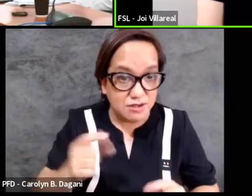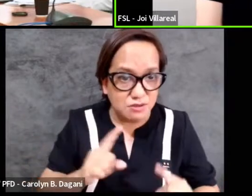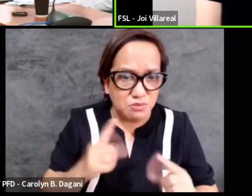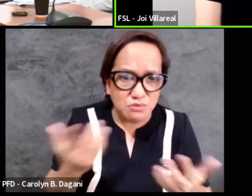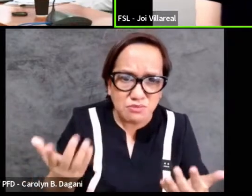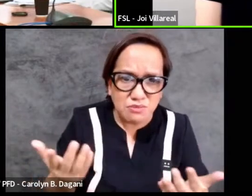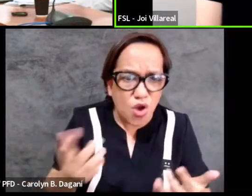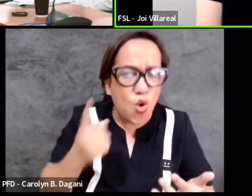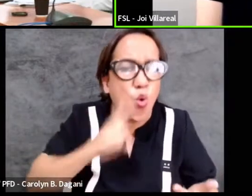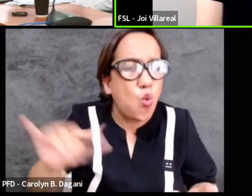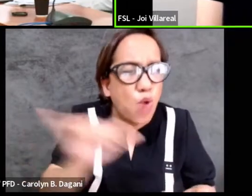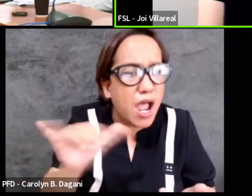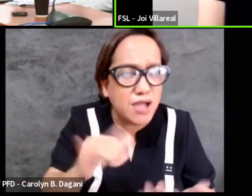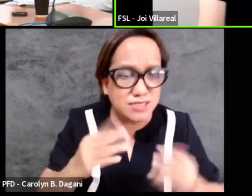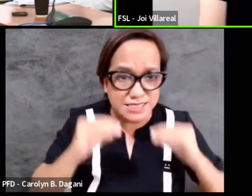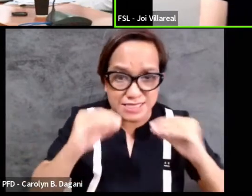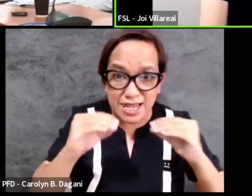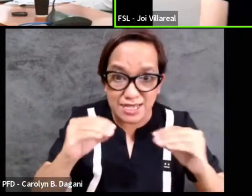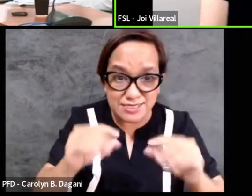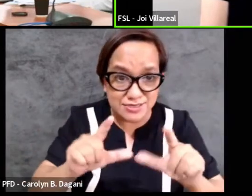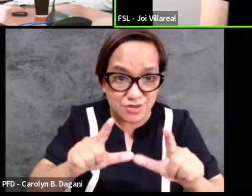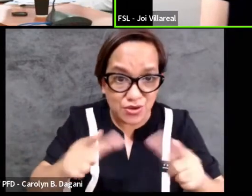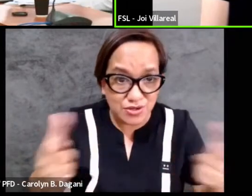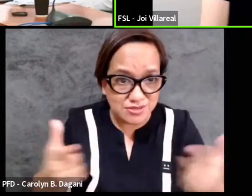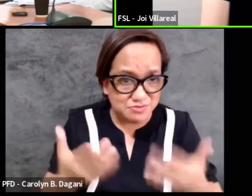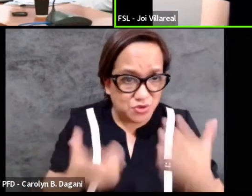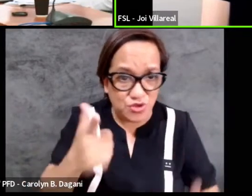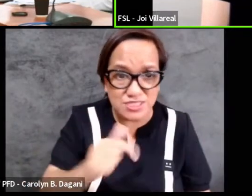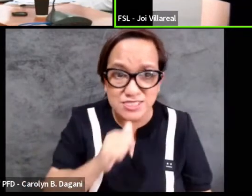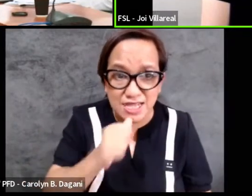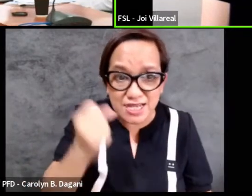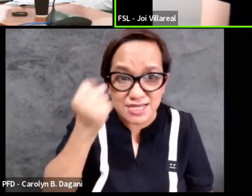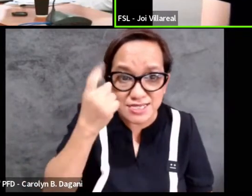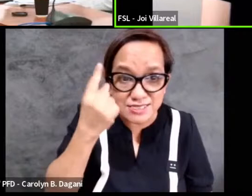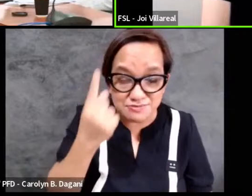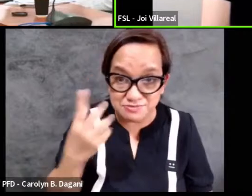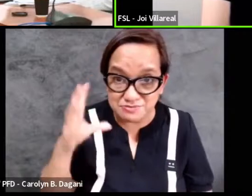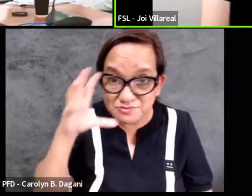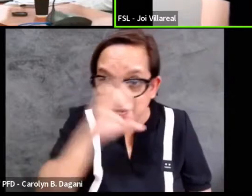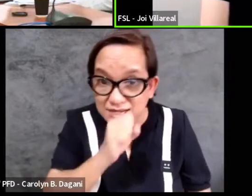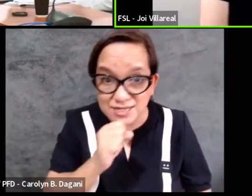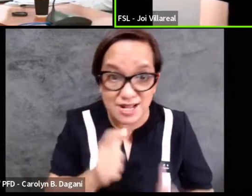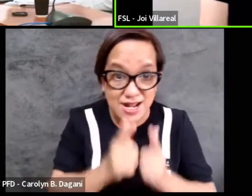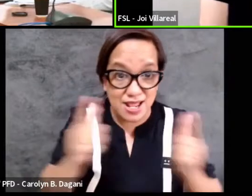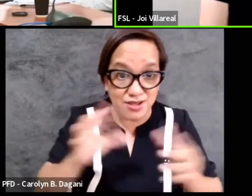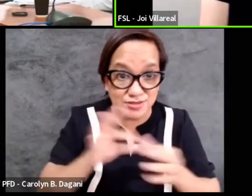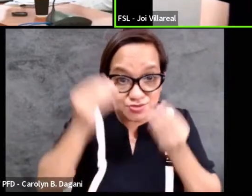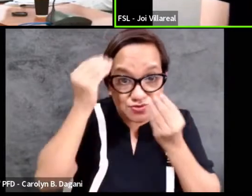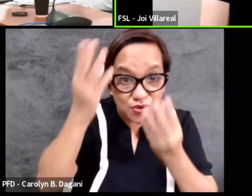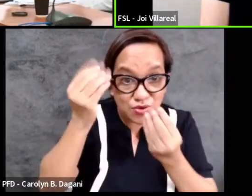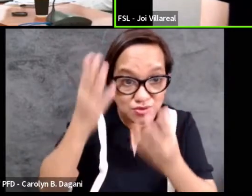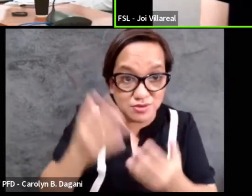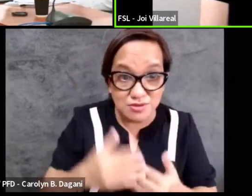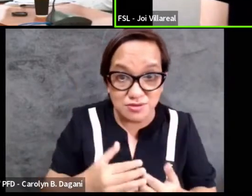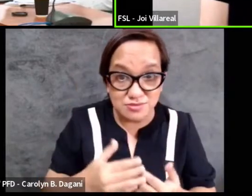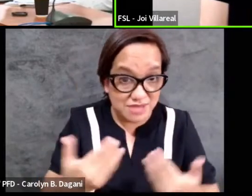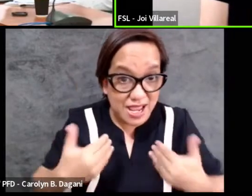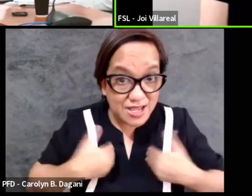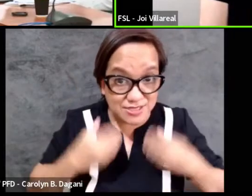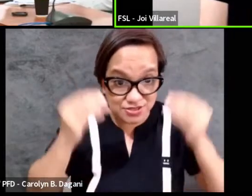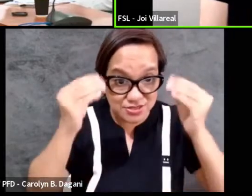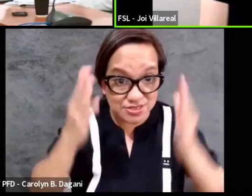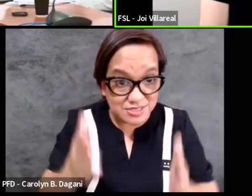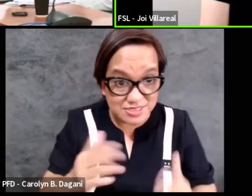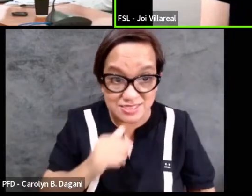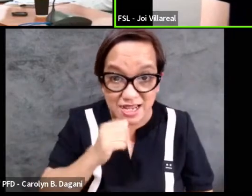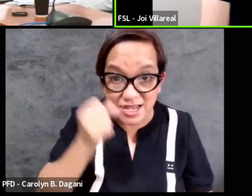than other children who are not in that situation. What do you think it is like